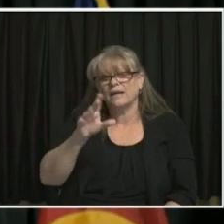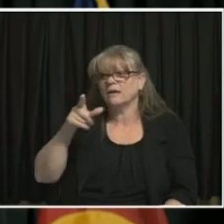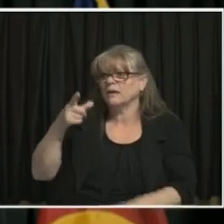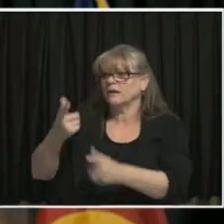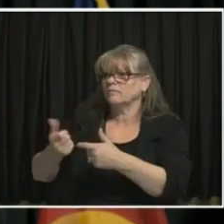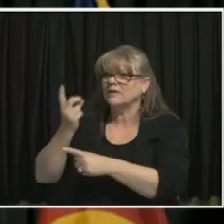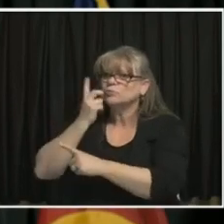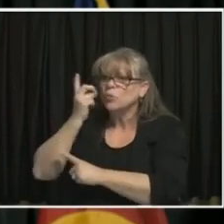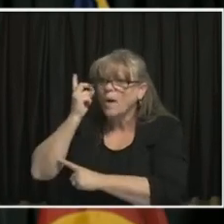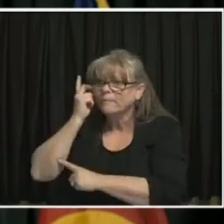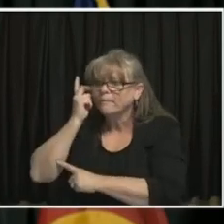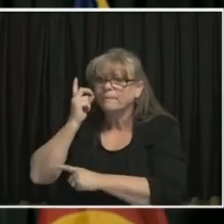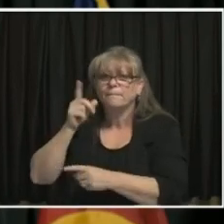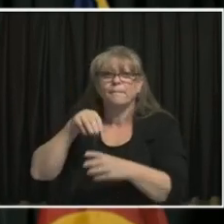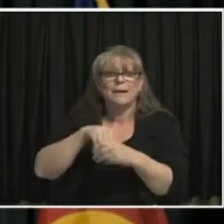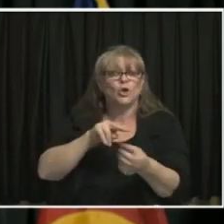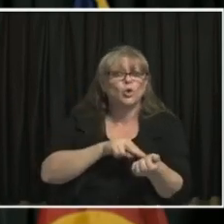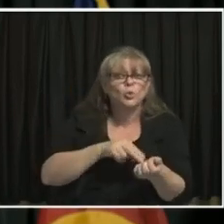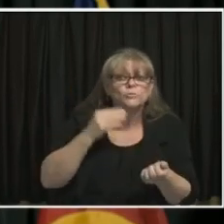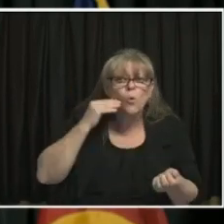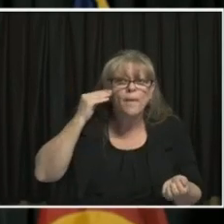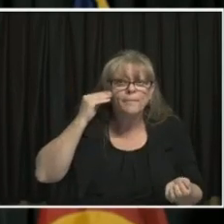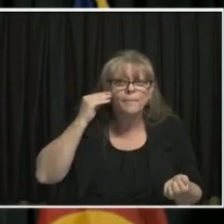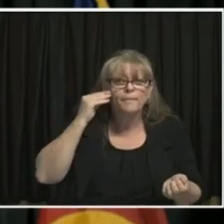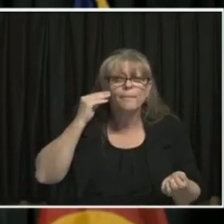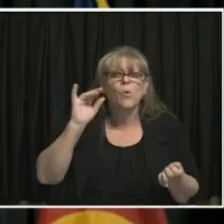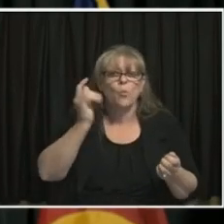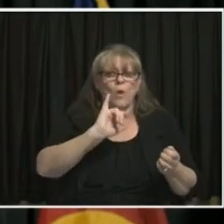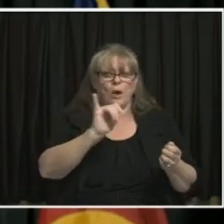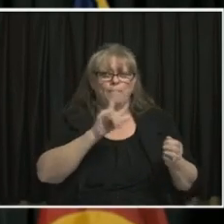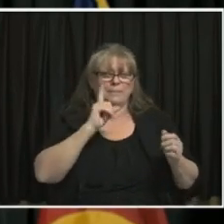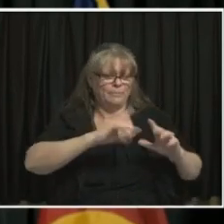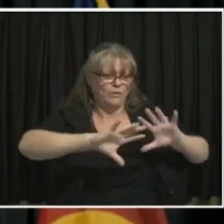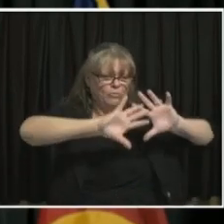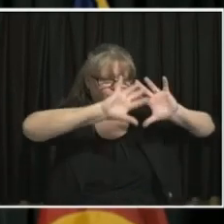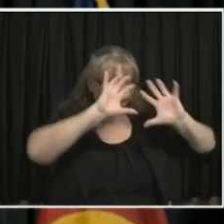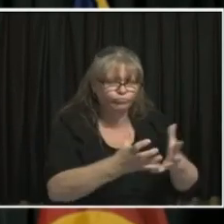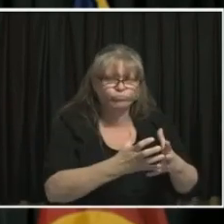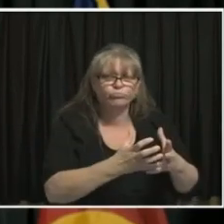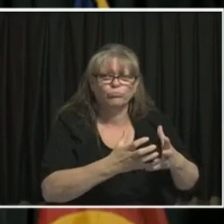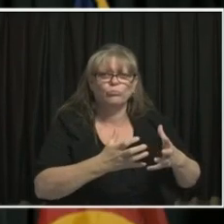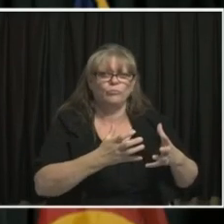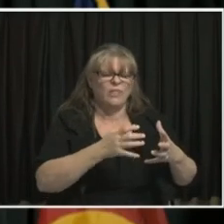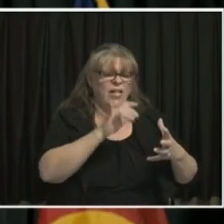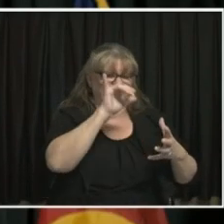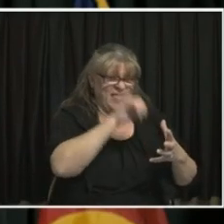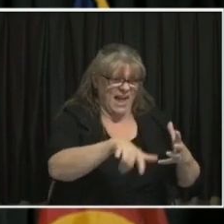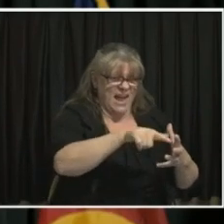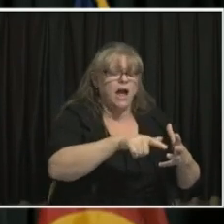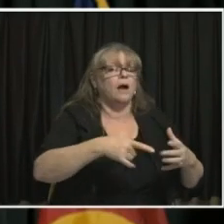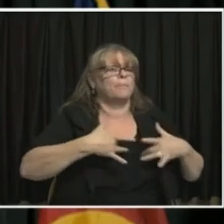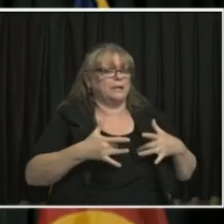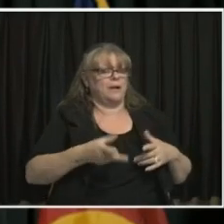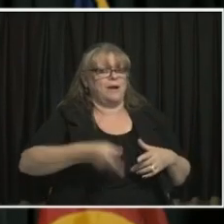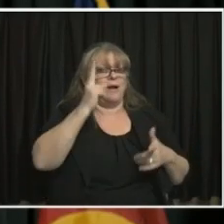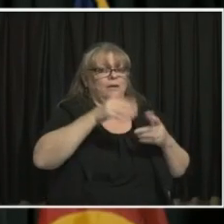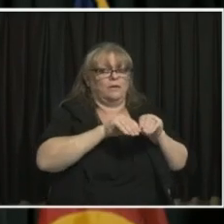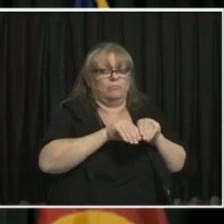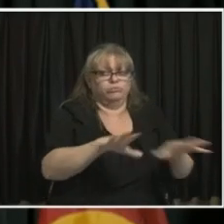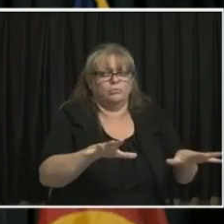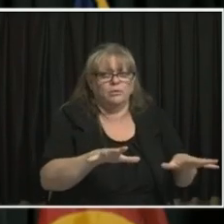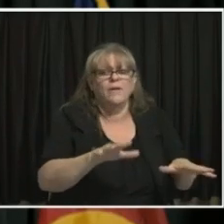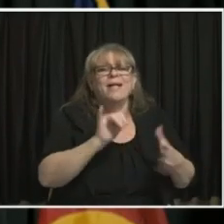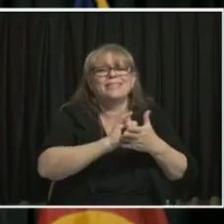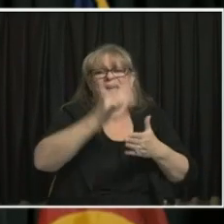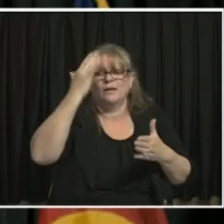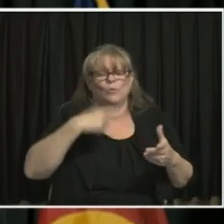means prisons, it means youth incarceration facilities. That's why we're taking the strongest steps around those areas, including directing testing of asymptomatic